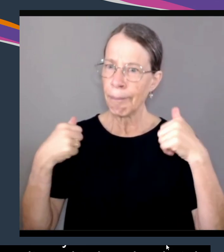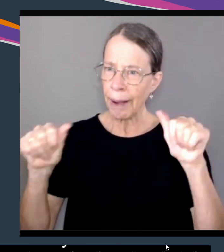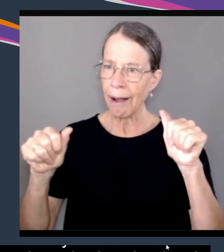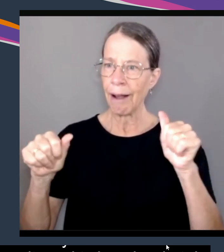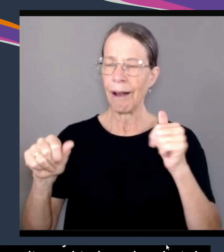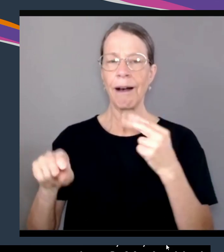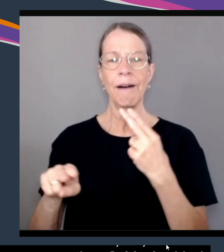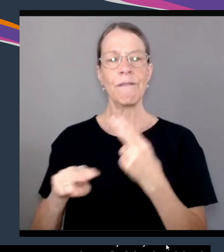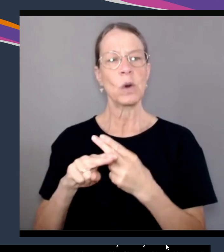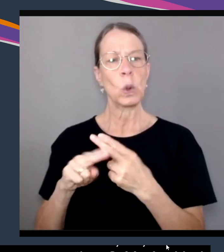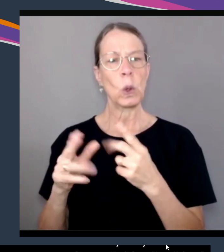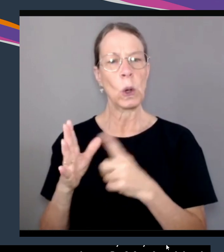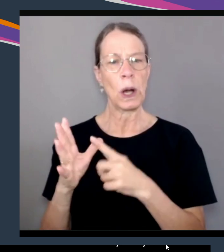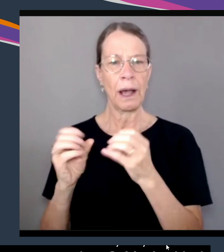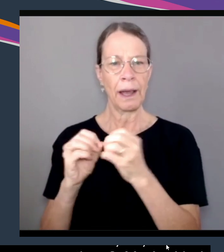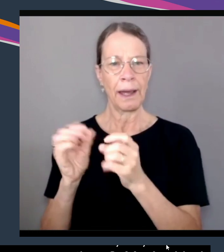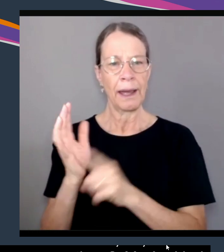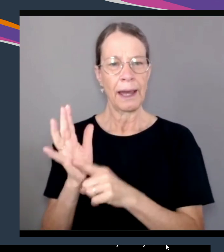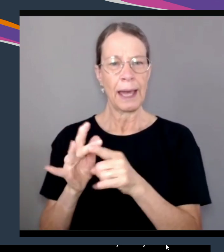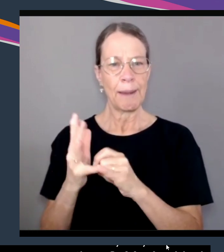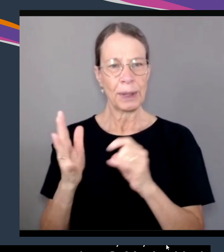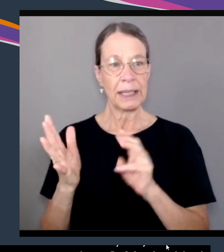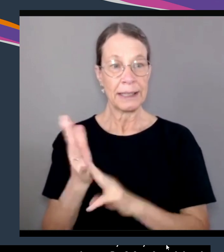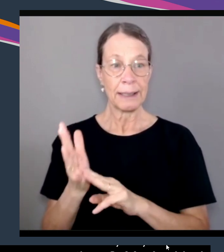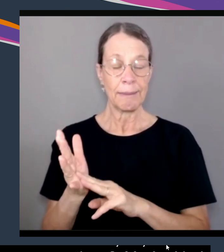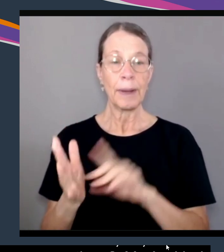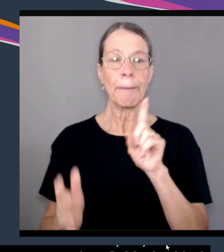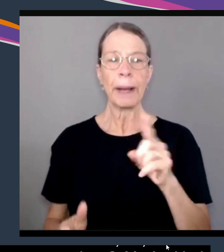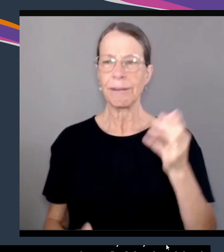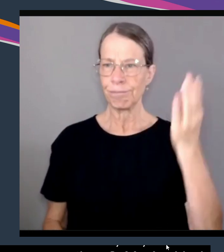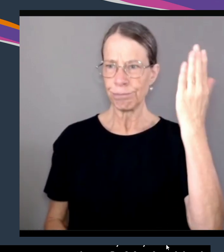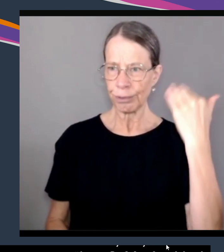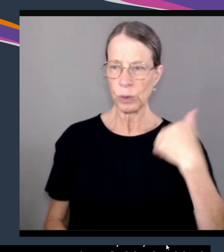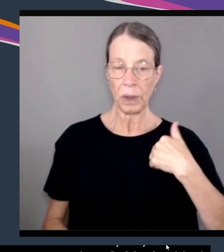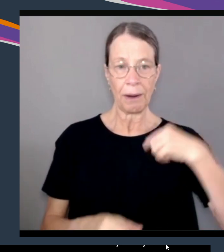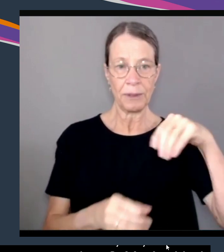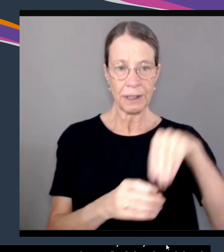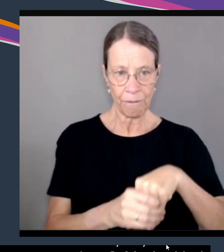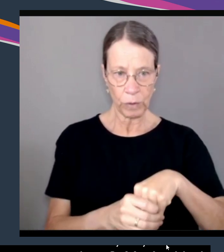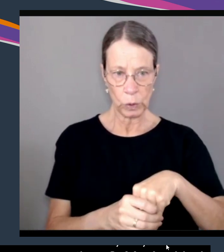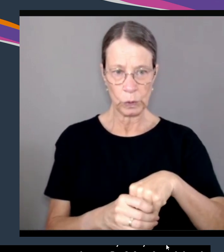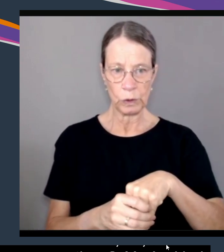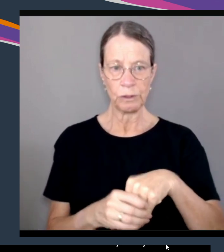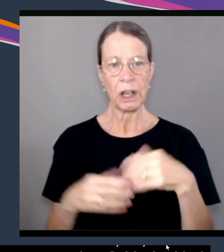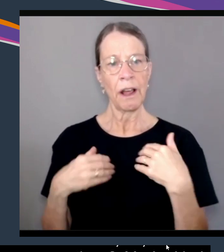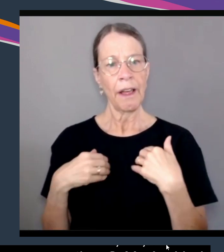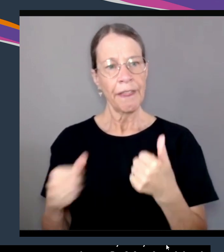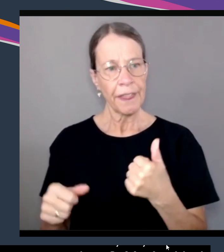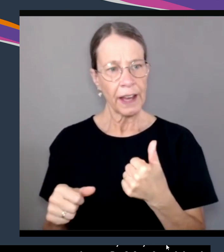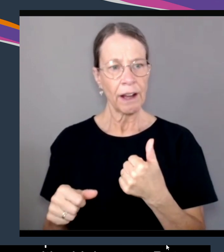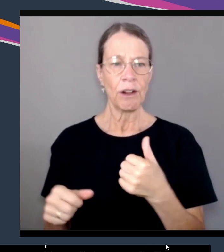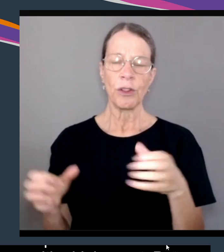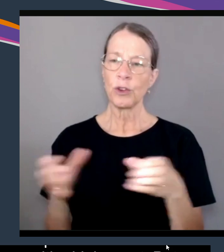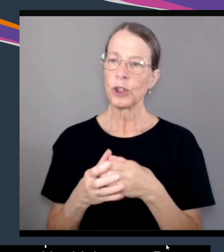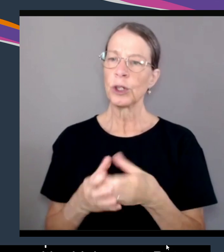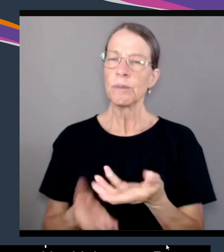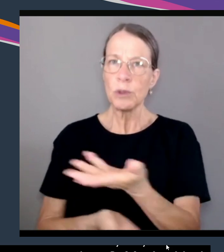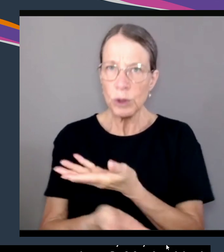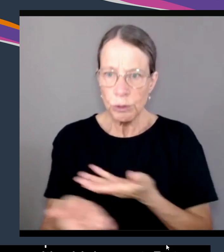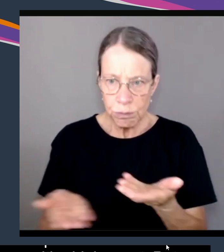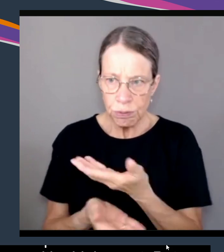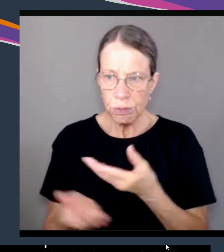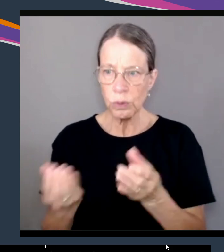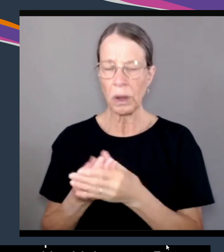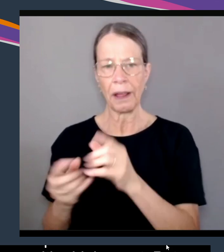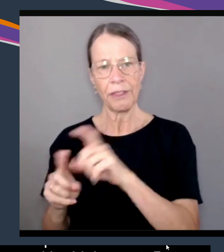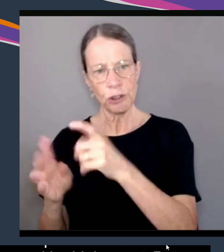that, the health groups were talking to the doctors, they were talking to OTs, they were talking to the physiotherapists,